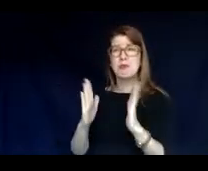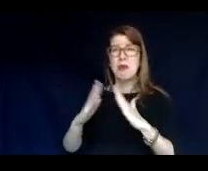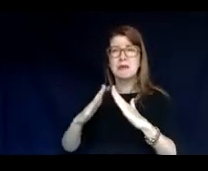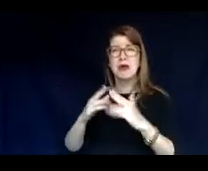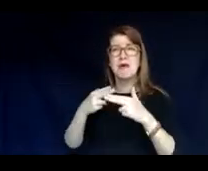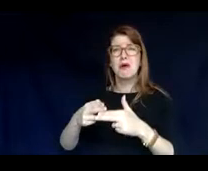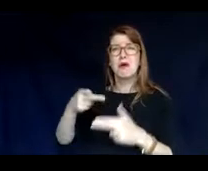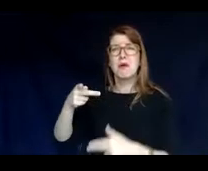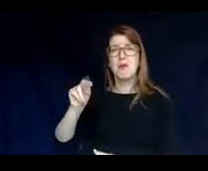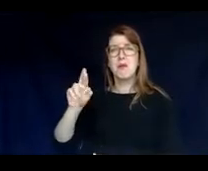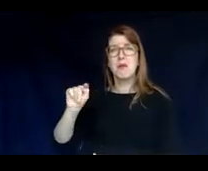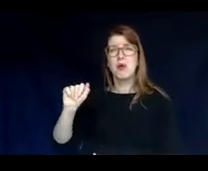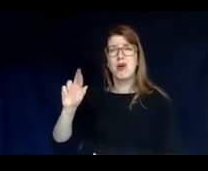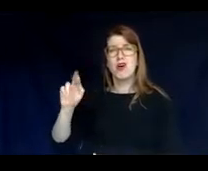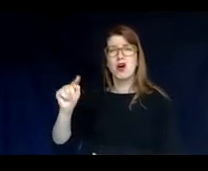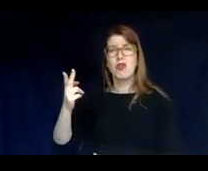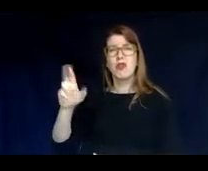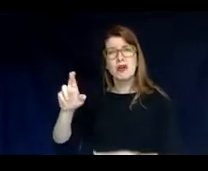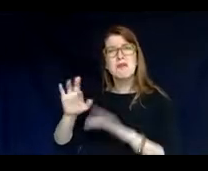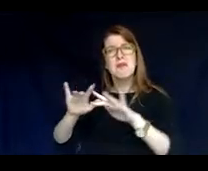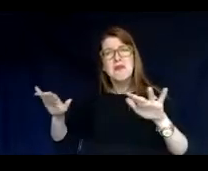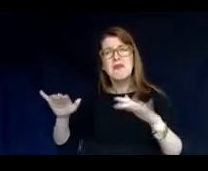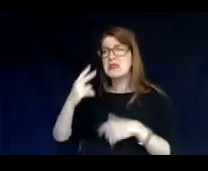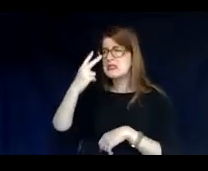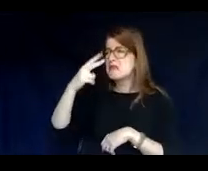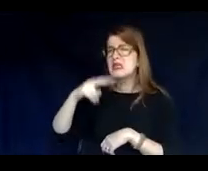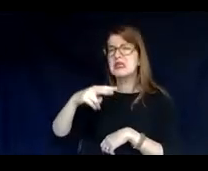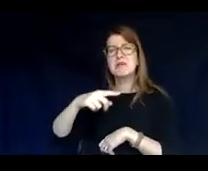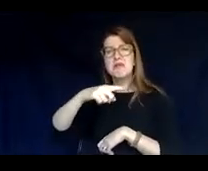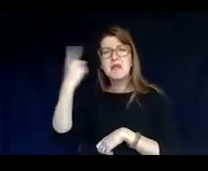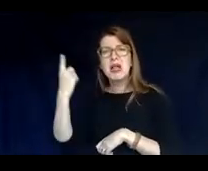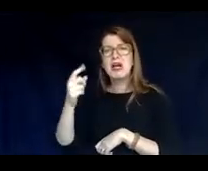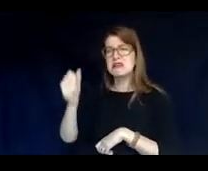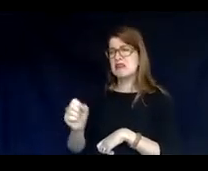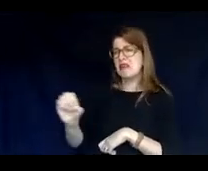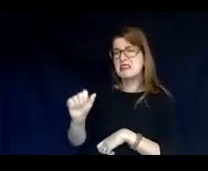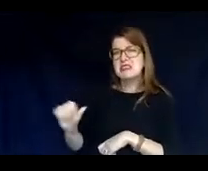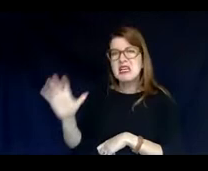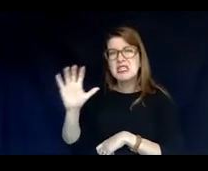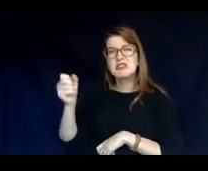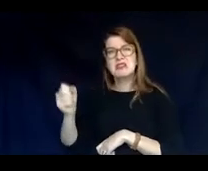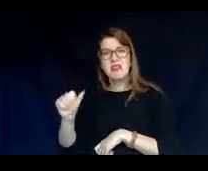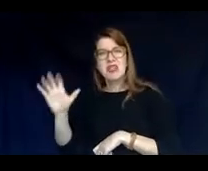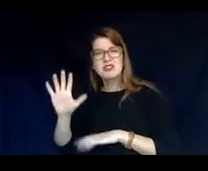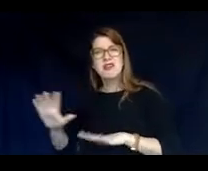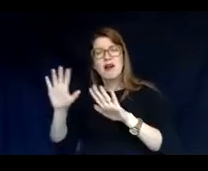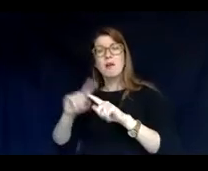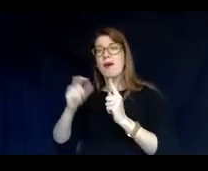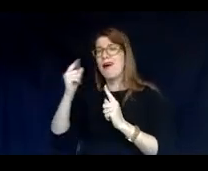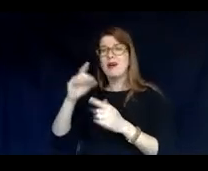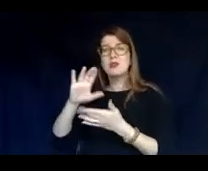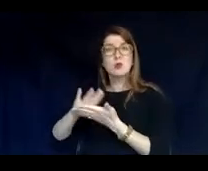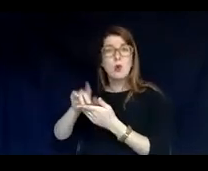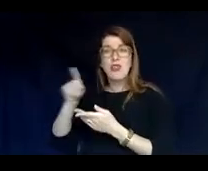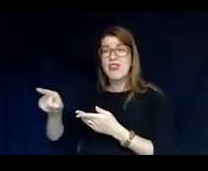Port Arthur. And it was relatively diverse. There were Hispanics, Blacks, Southeast Asians, South Asians, but I didn't go to school there. I went to school